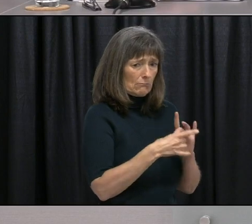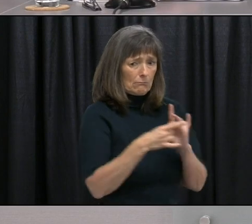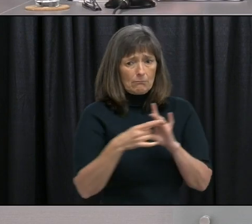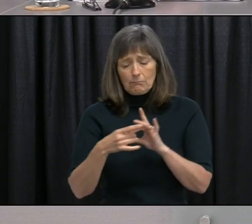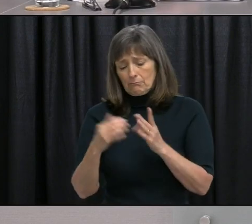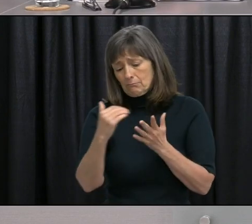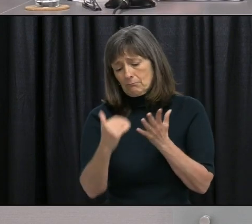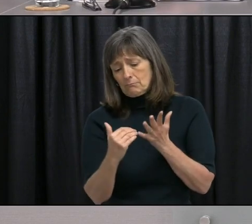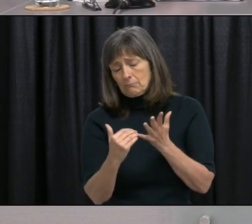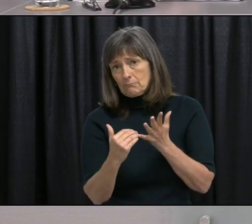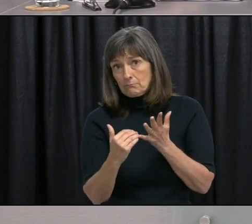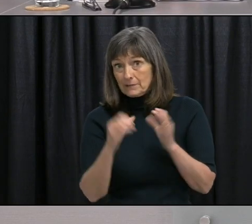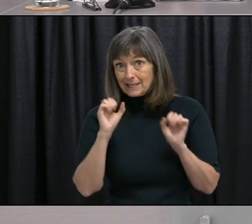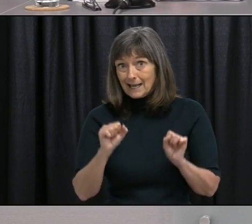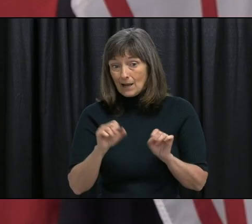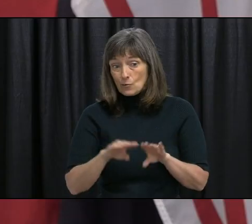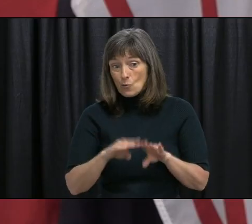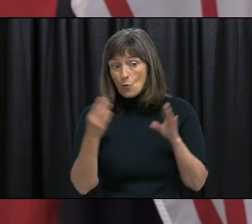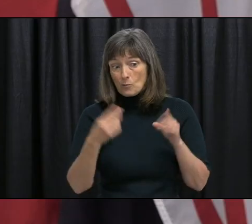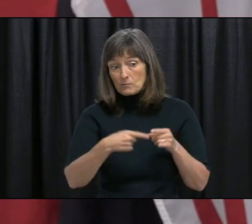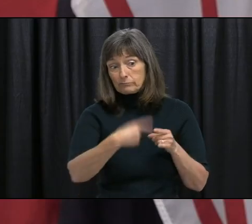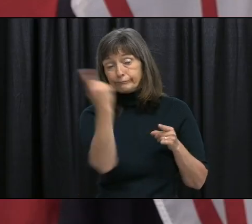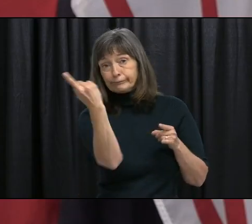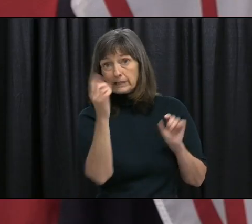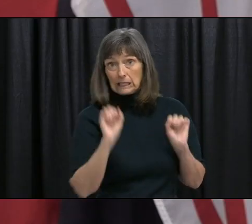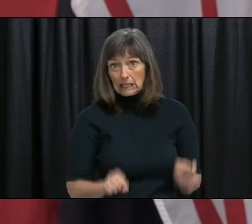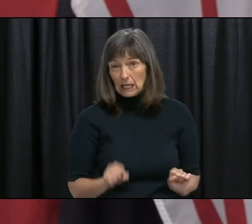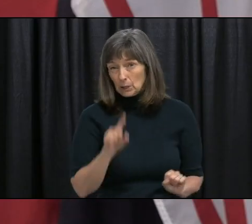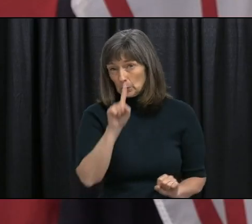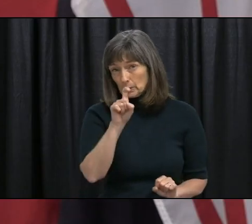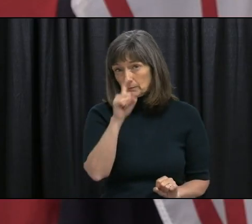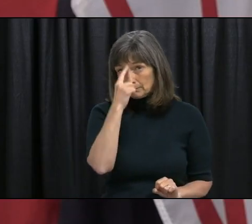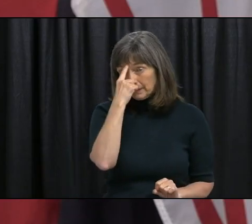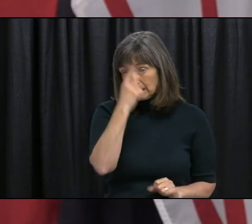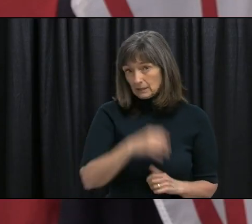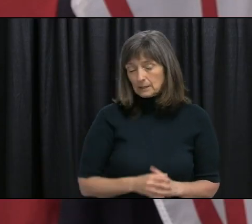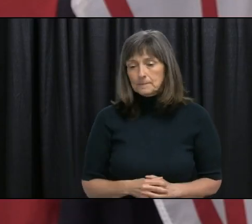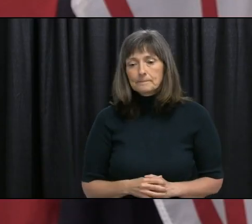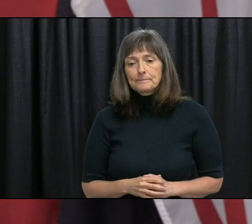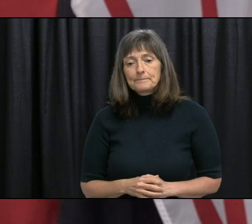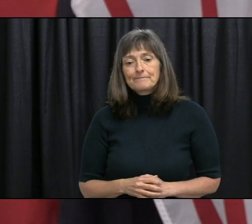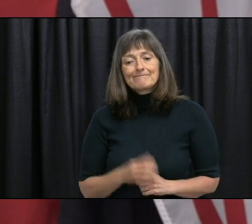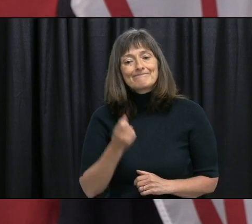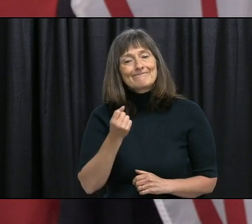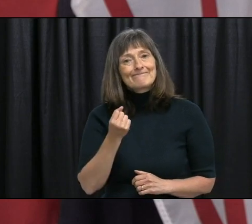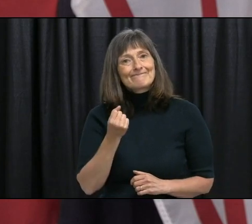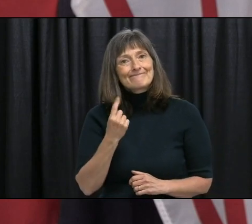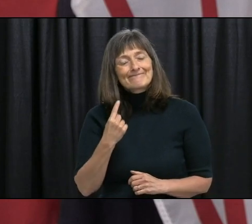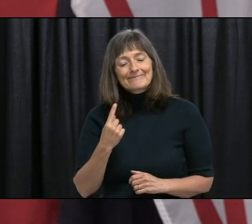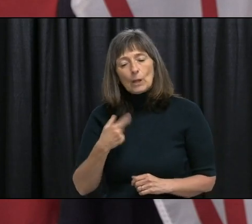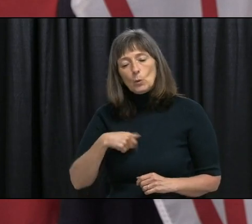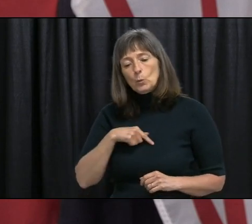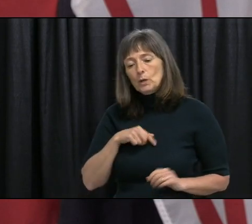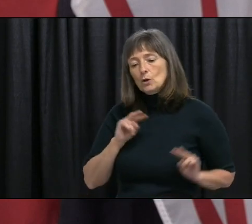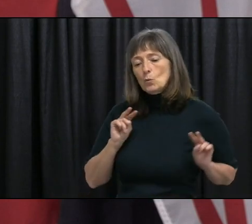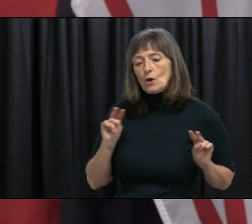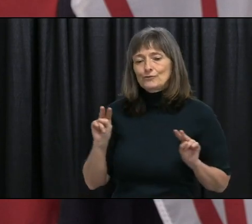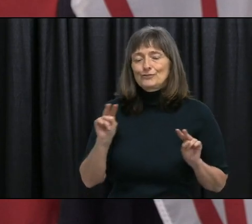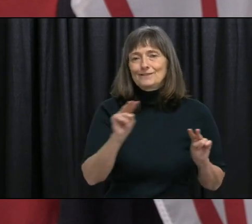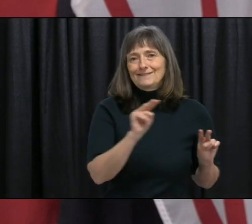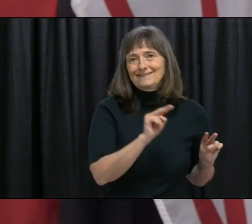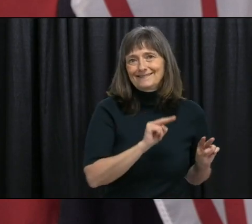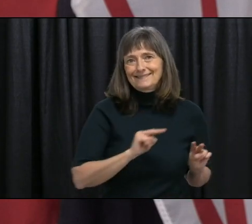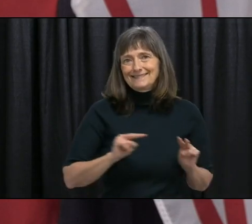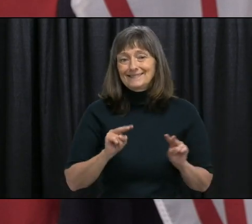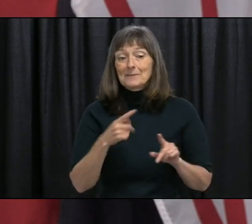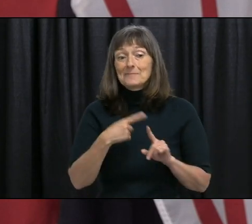being lifted with one of these levels? So there's a significant amount of monitoring that goes on that occurs behind the scenes and watching what's happening